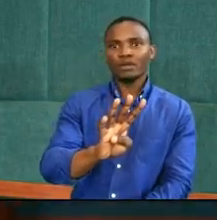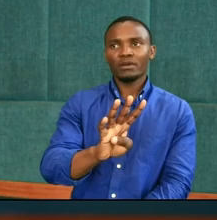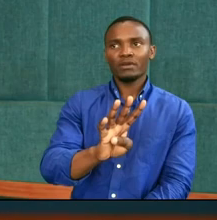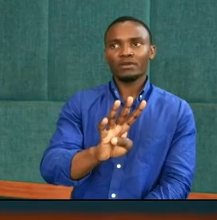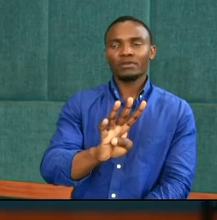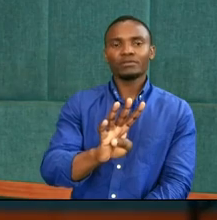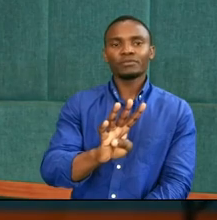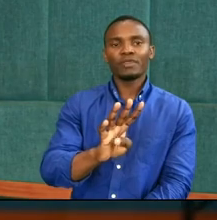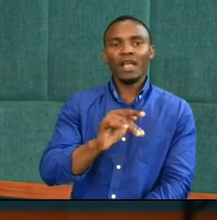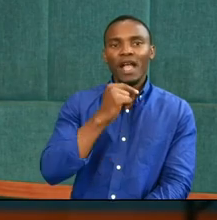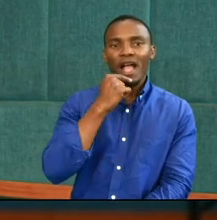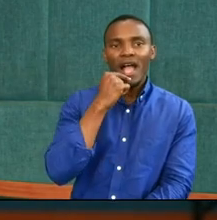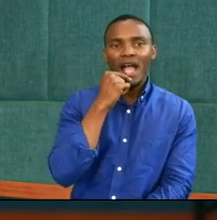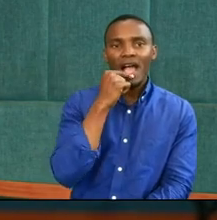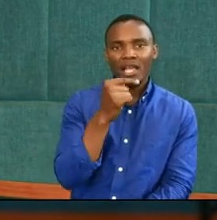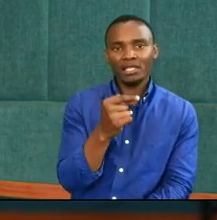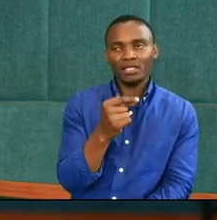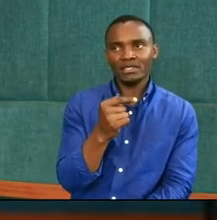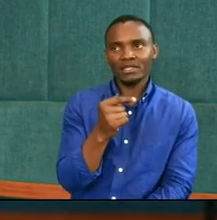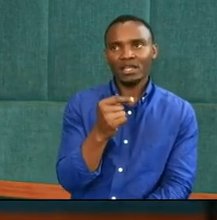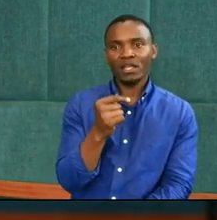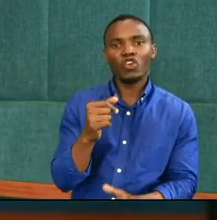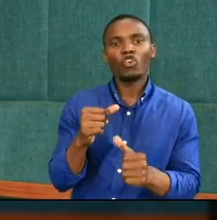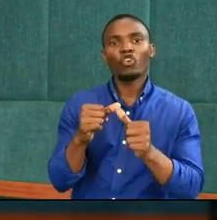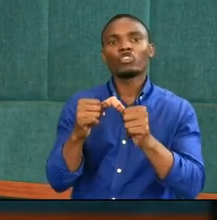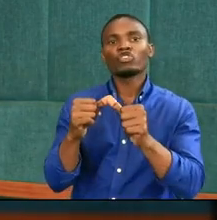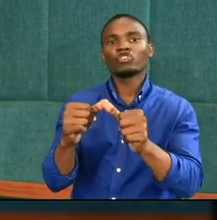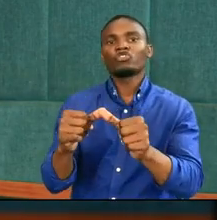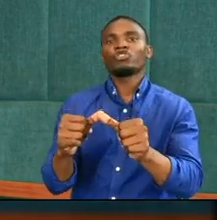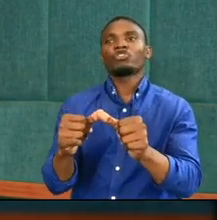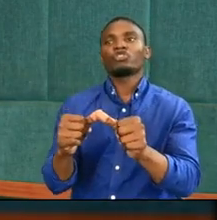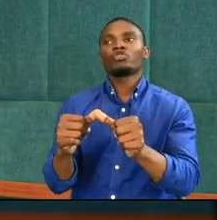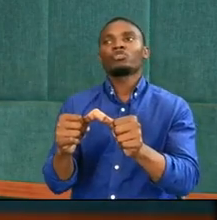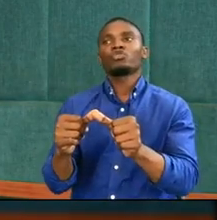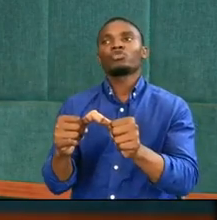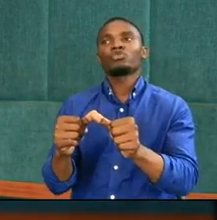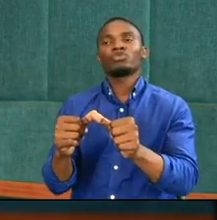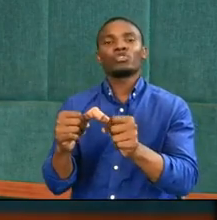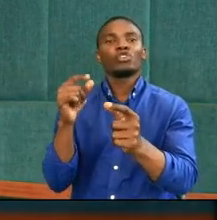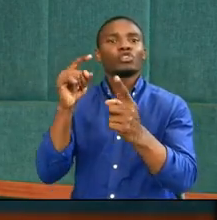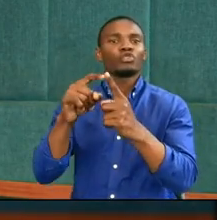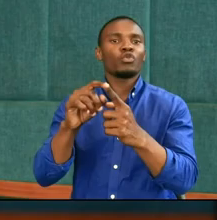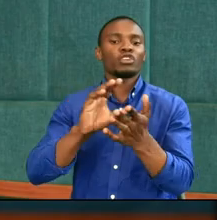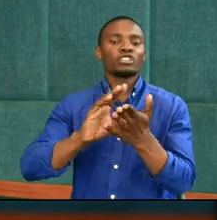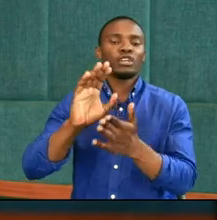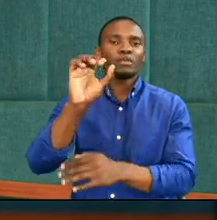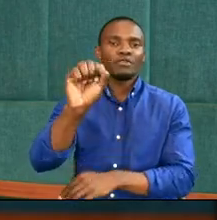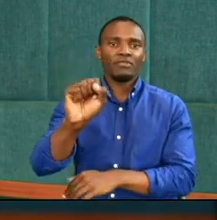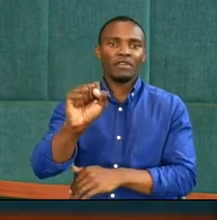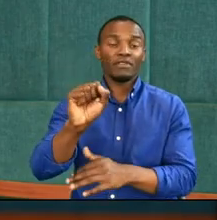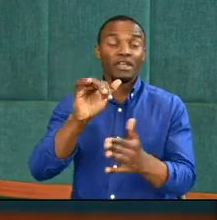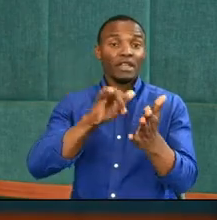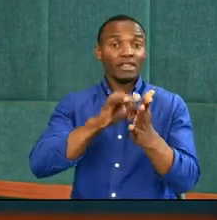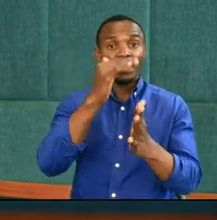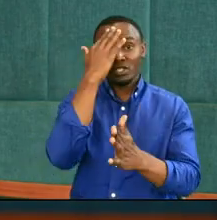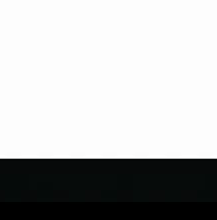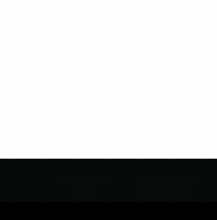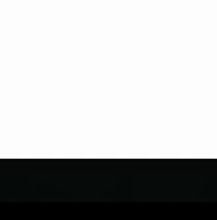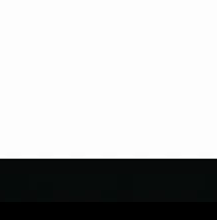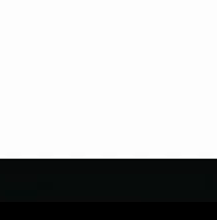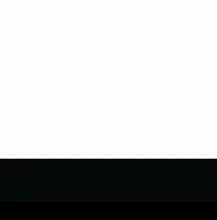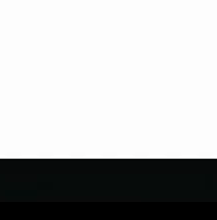His answer to them continues over into chapter 5. That's why chapter 5 starts with the